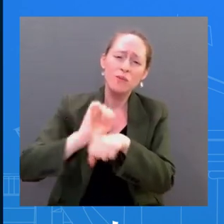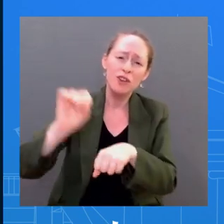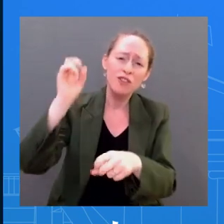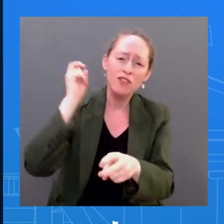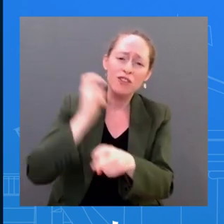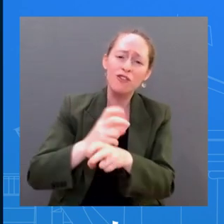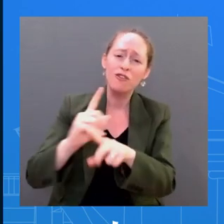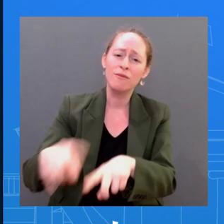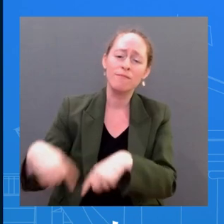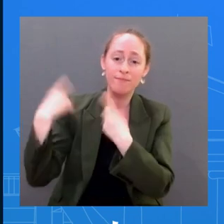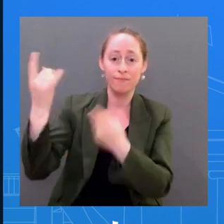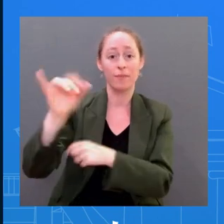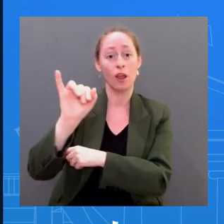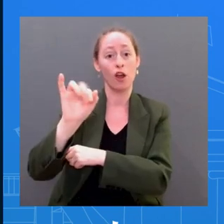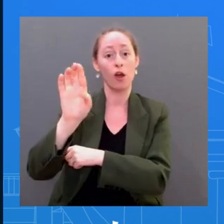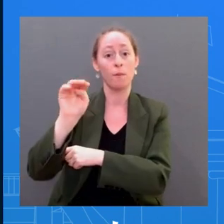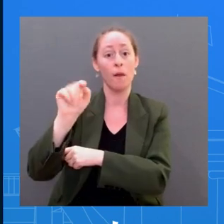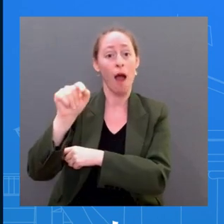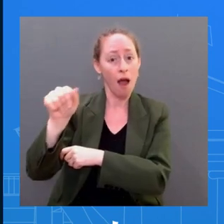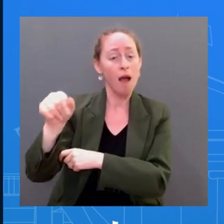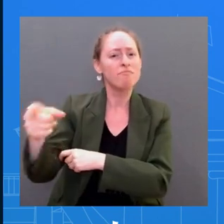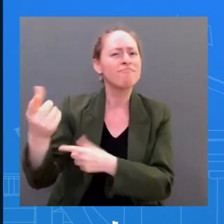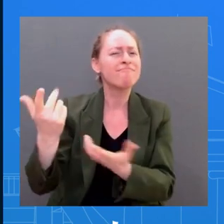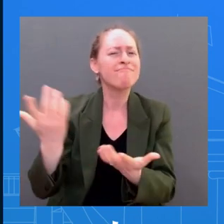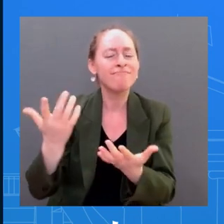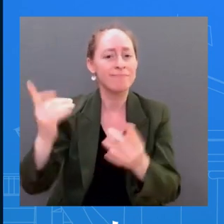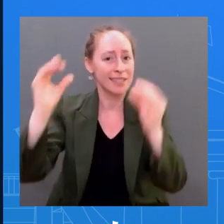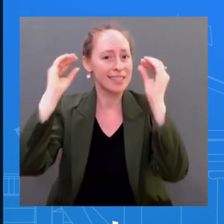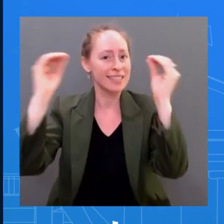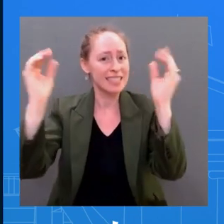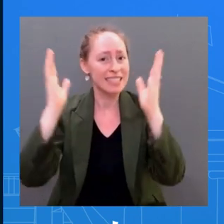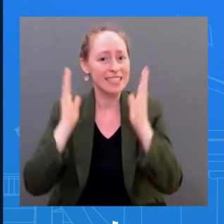and just couldn't say no to any kind of teaching.